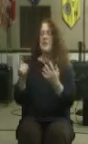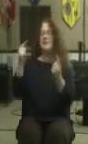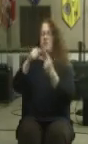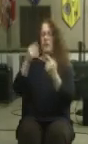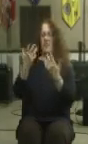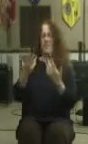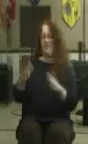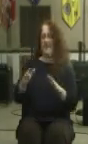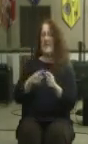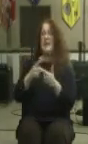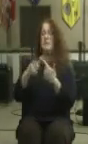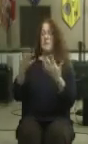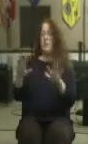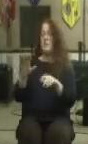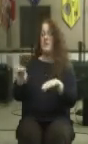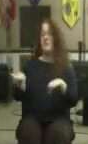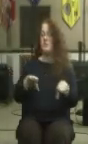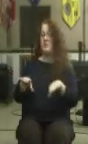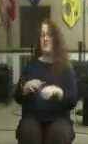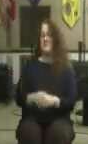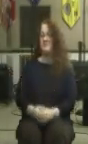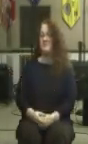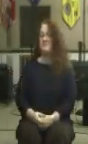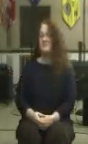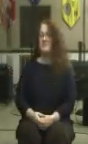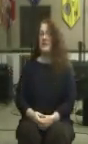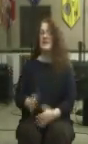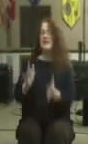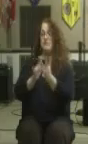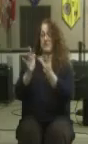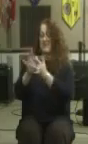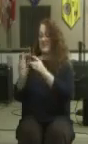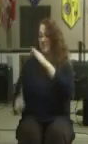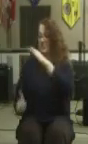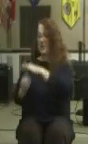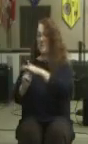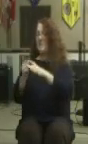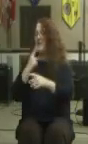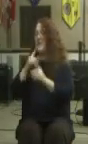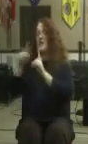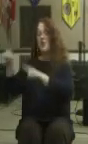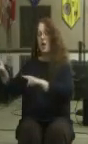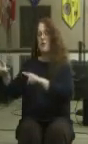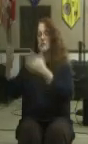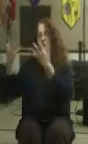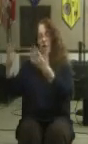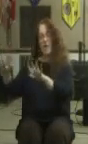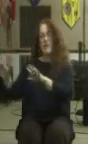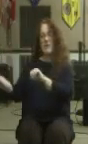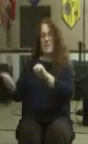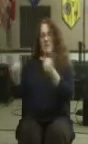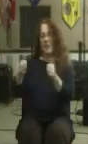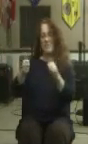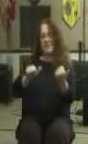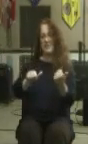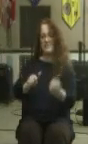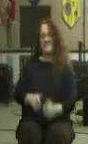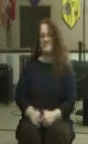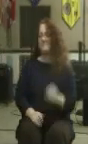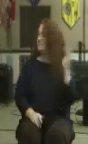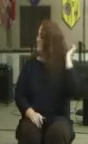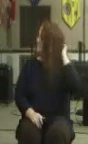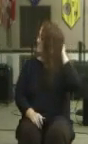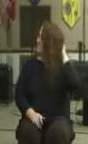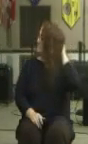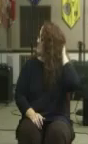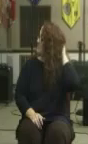the kingdom. He didn't wait till then. He was already doing it. He was already doing it. So Jesus shows up and he goes to the one who is already